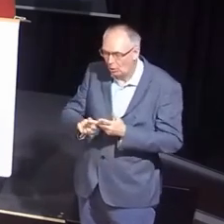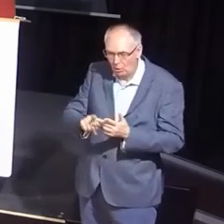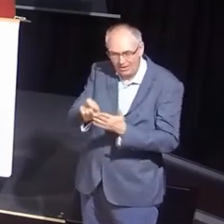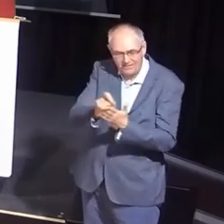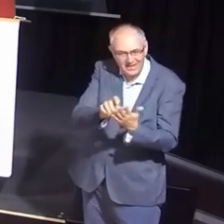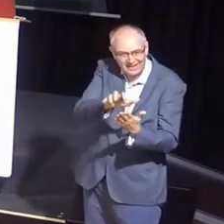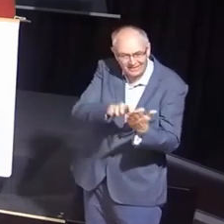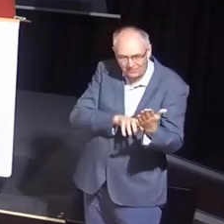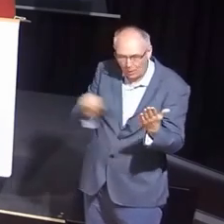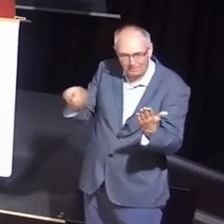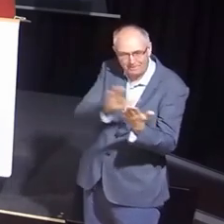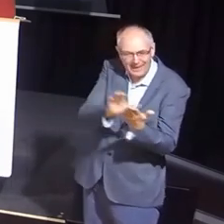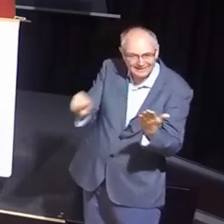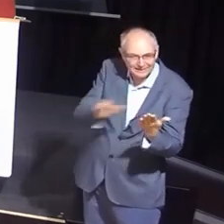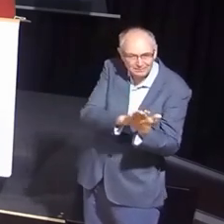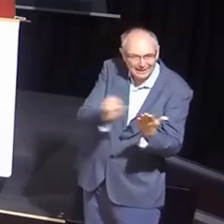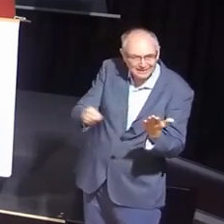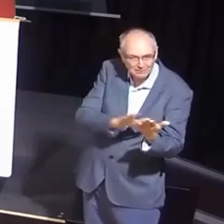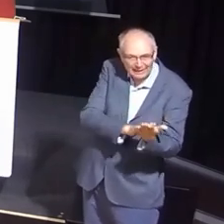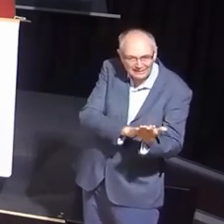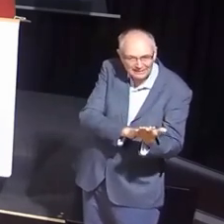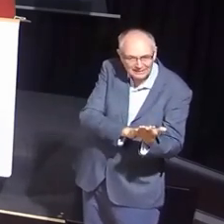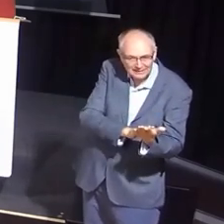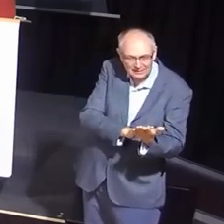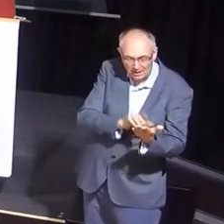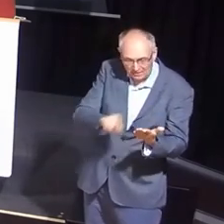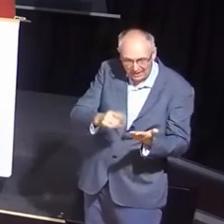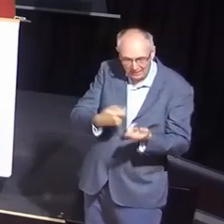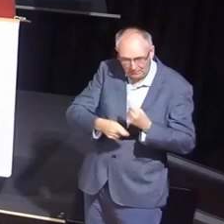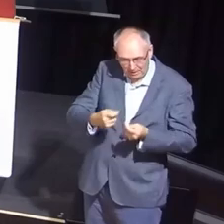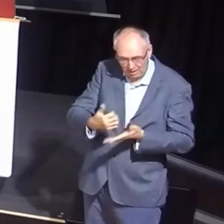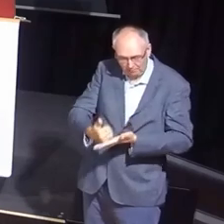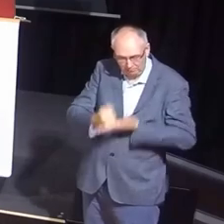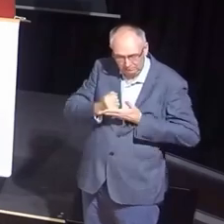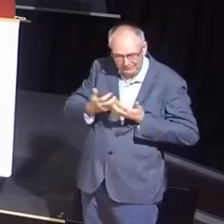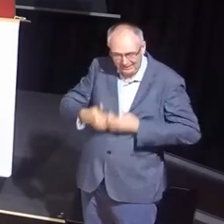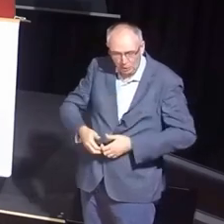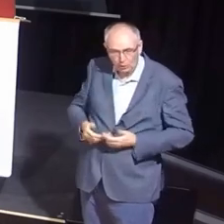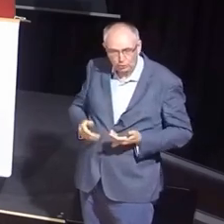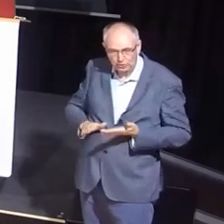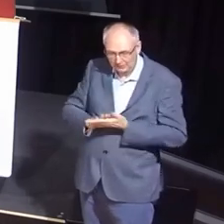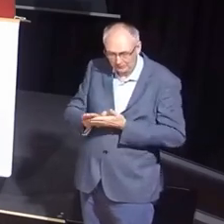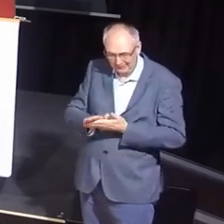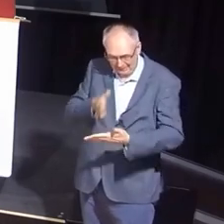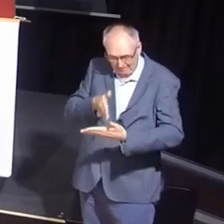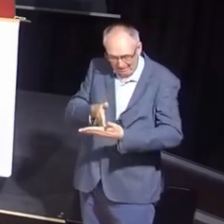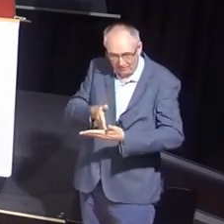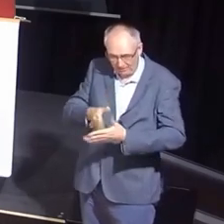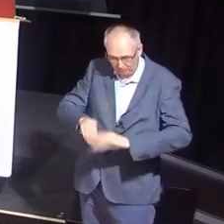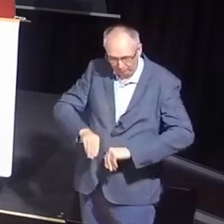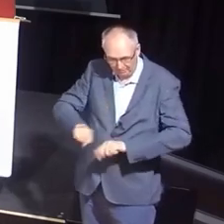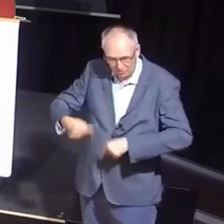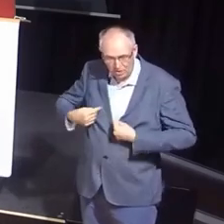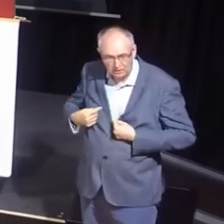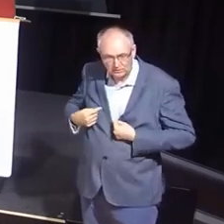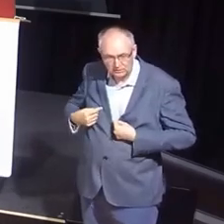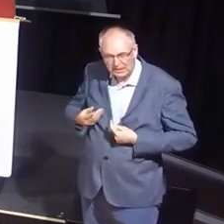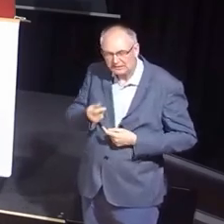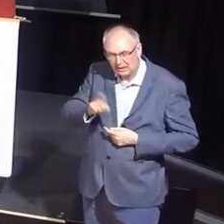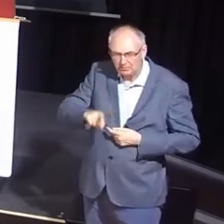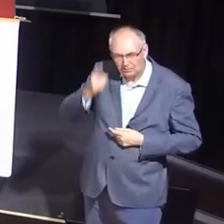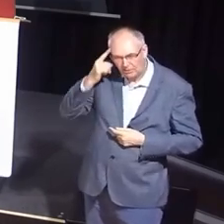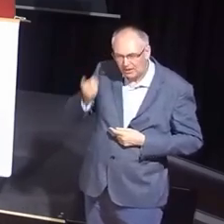into. Those things become assistive technology, and they become things that break down barriers for us, even though some people would just think of them